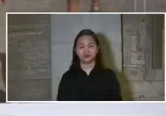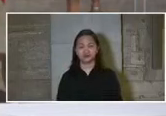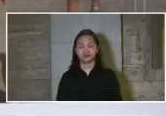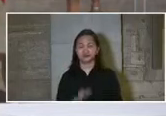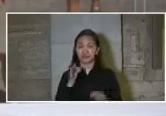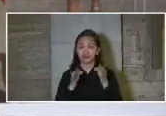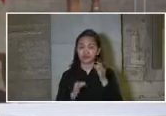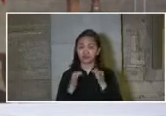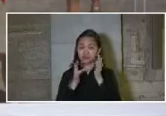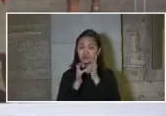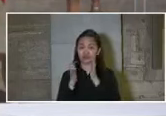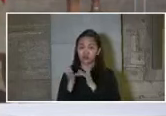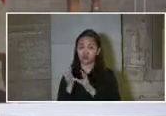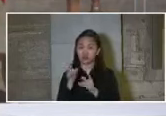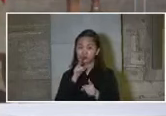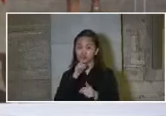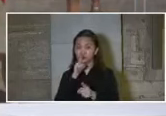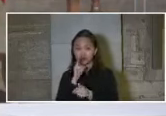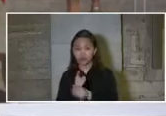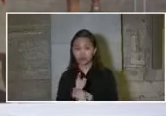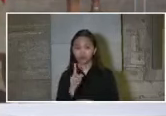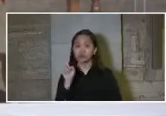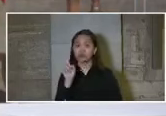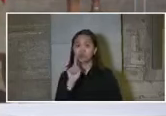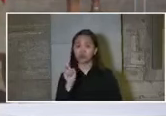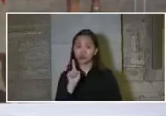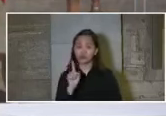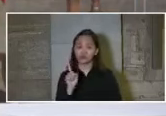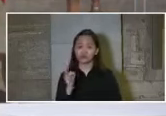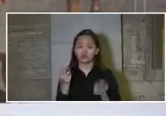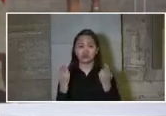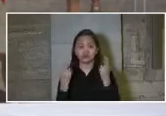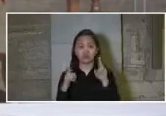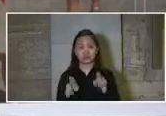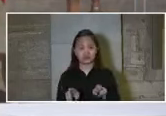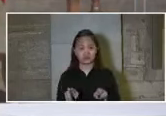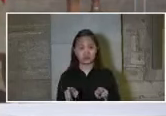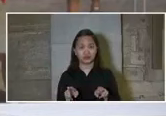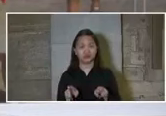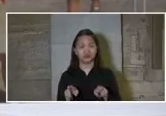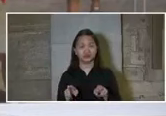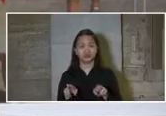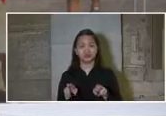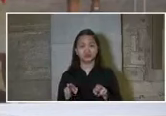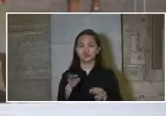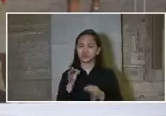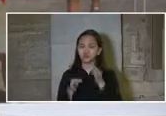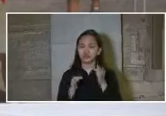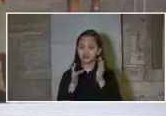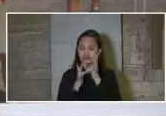If Jesus was so sure of what will happen,